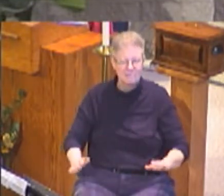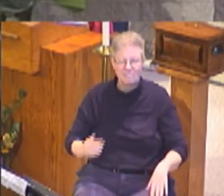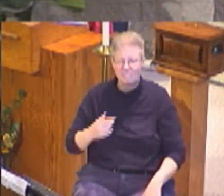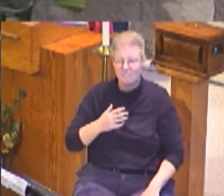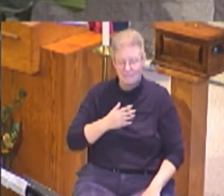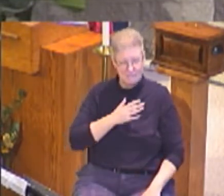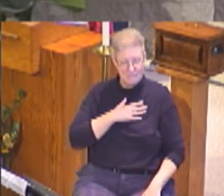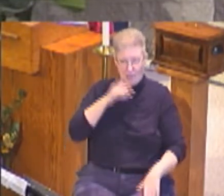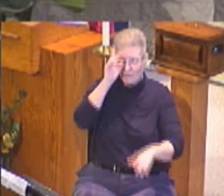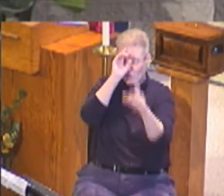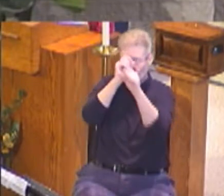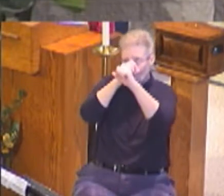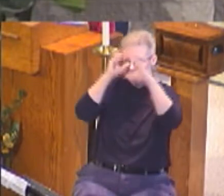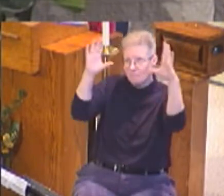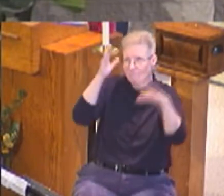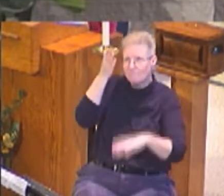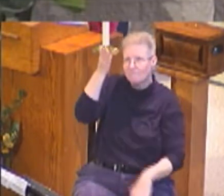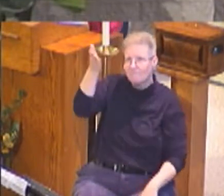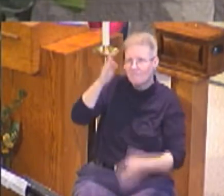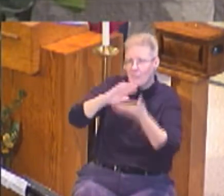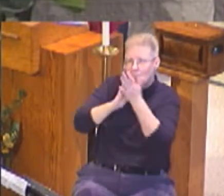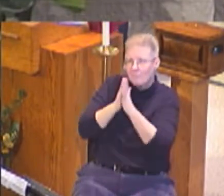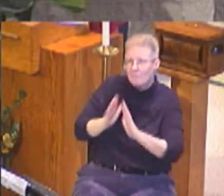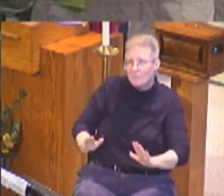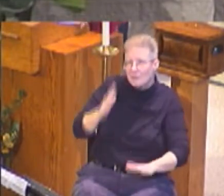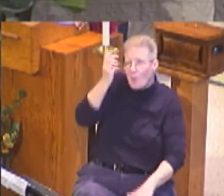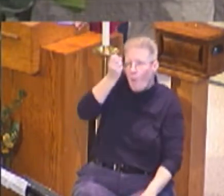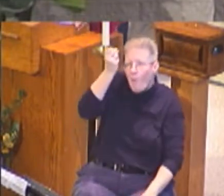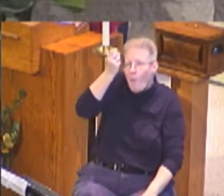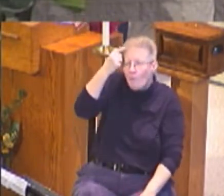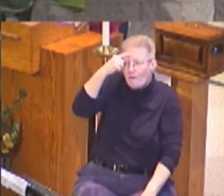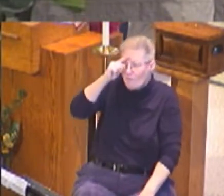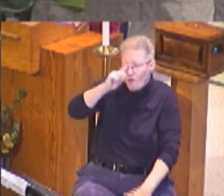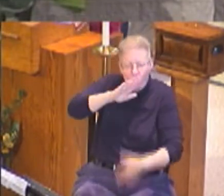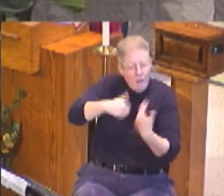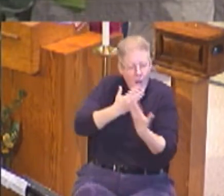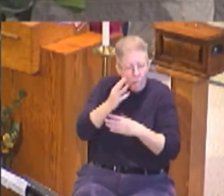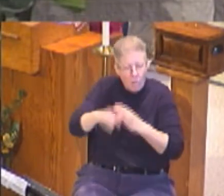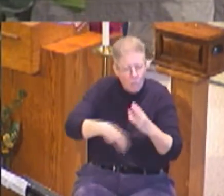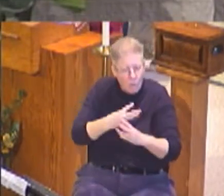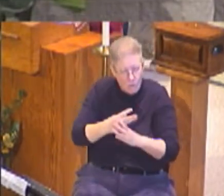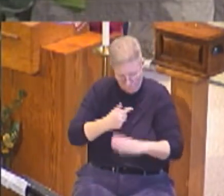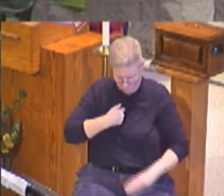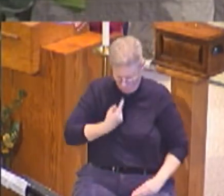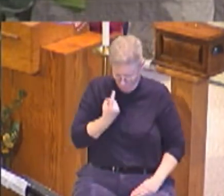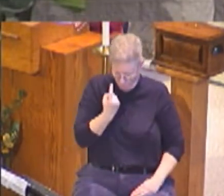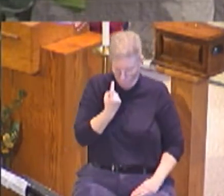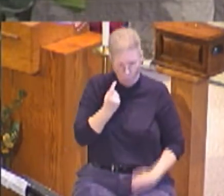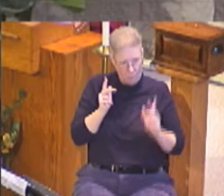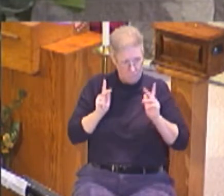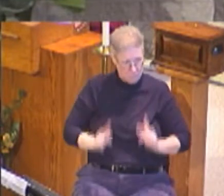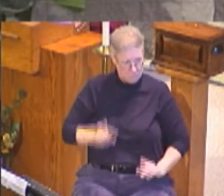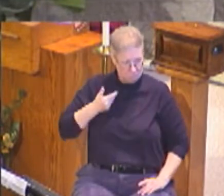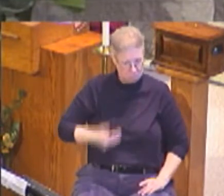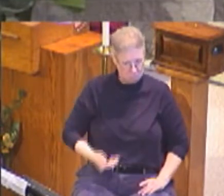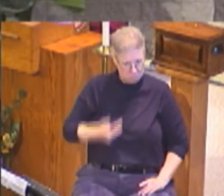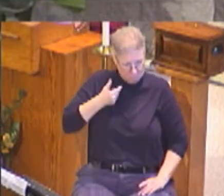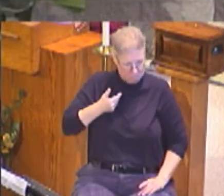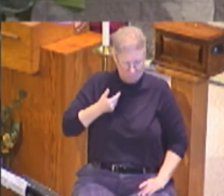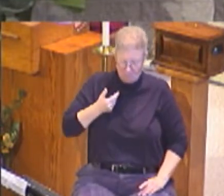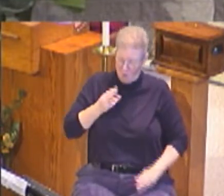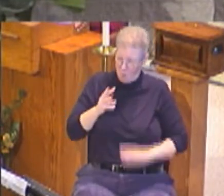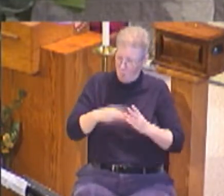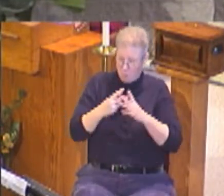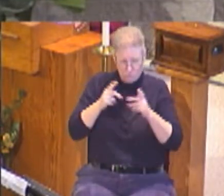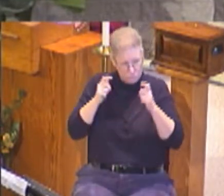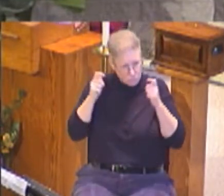world. I am only one person in a vast and complex world. I sometimes